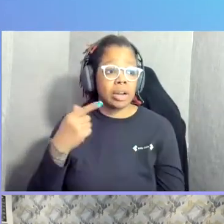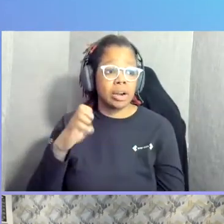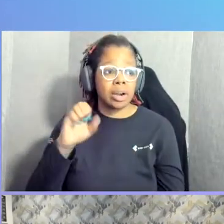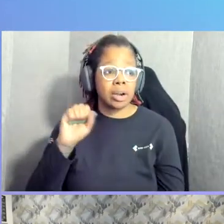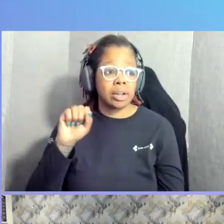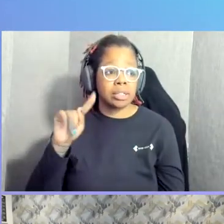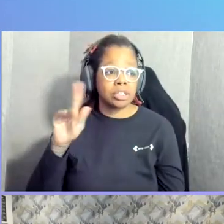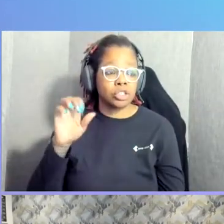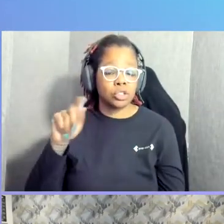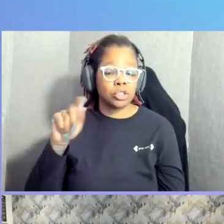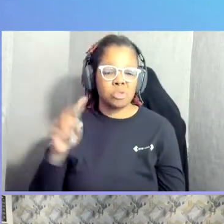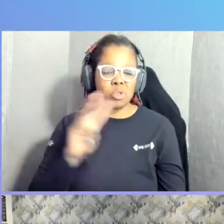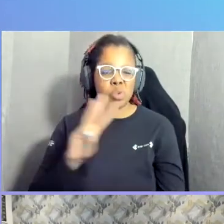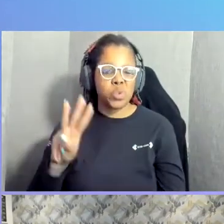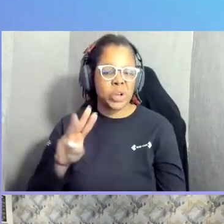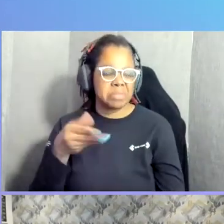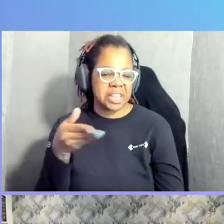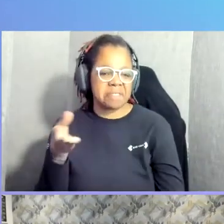at